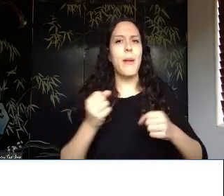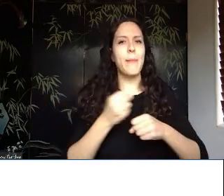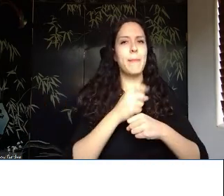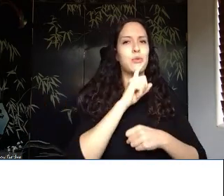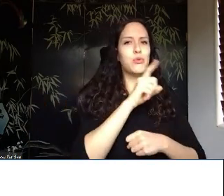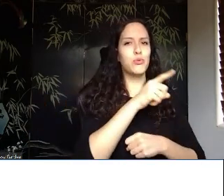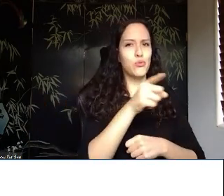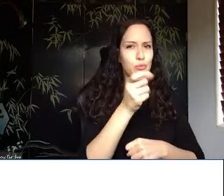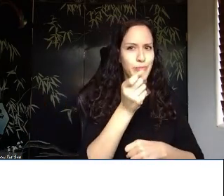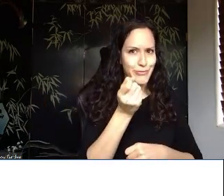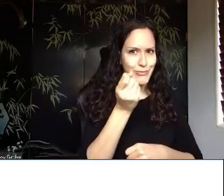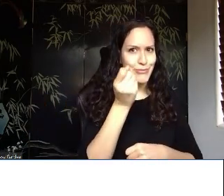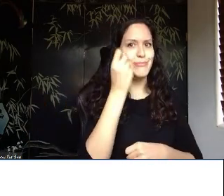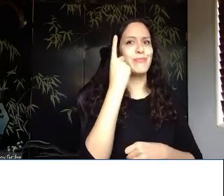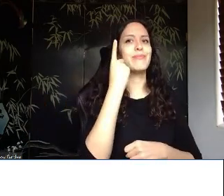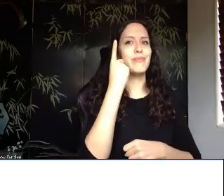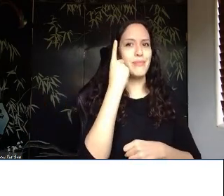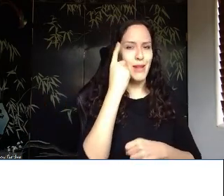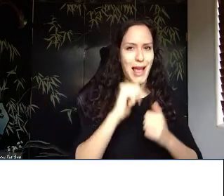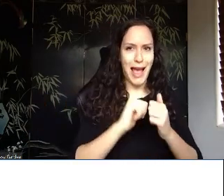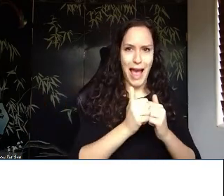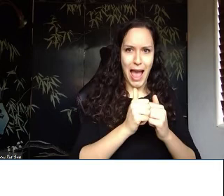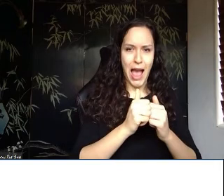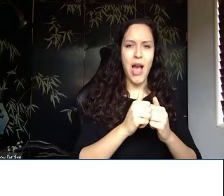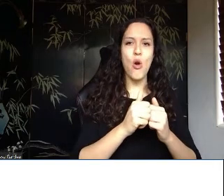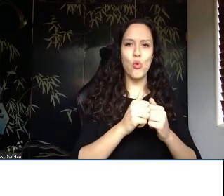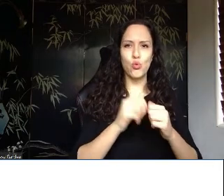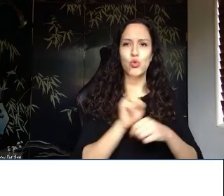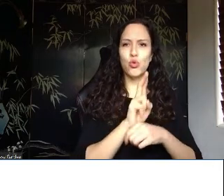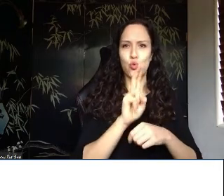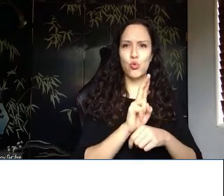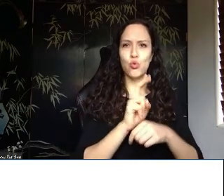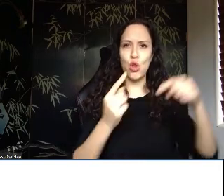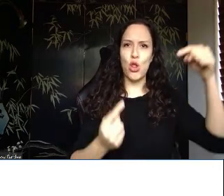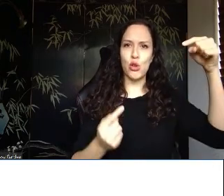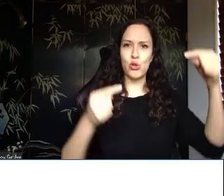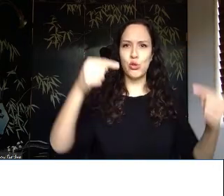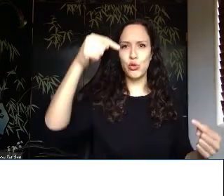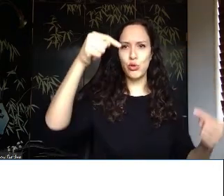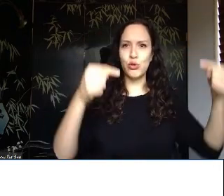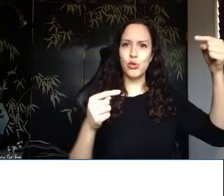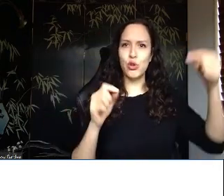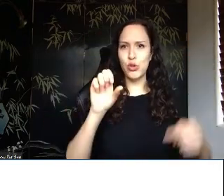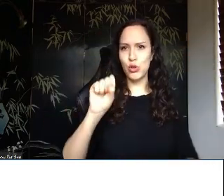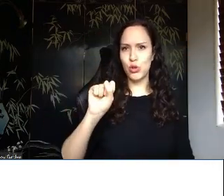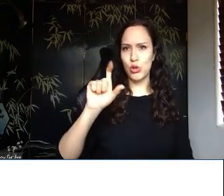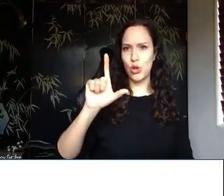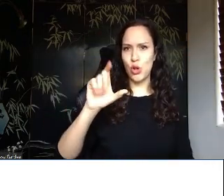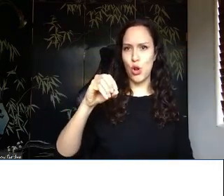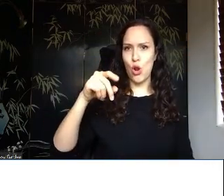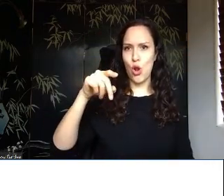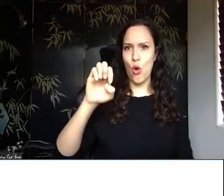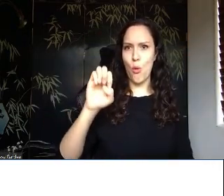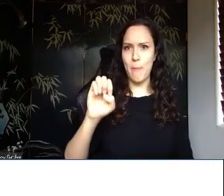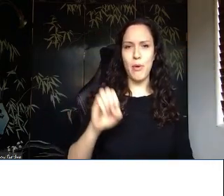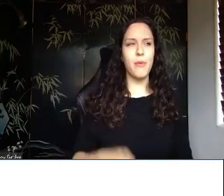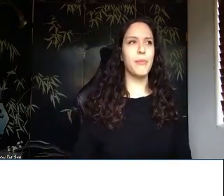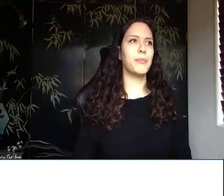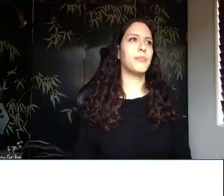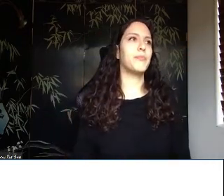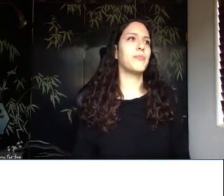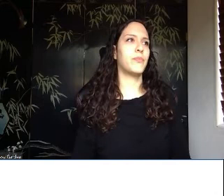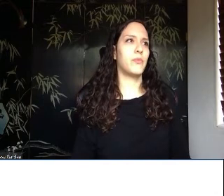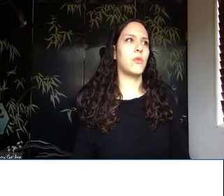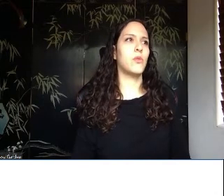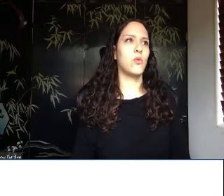understand how the slope works. And how we're going to do that is to explain it in word